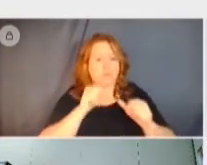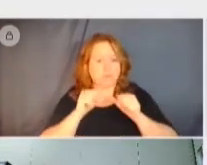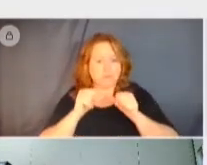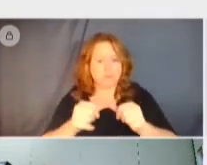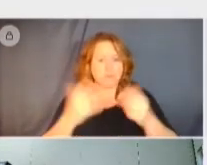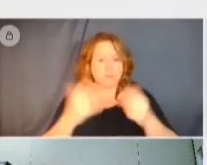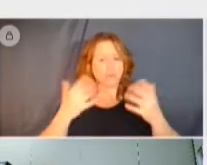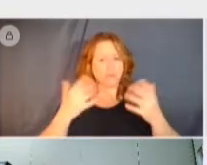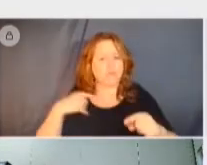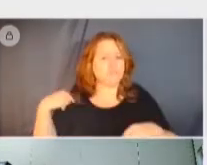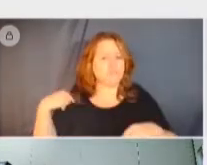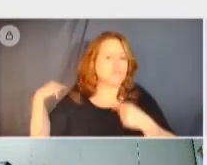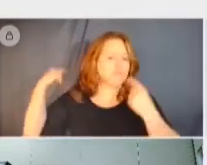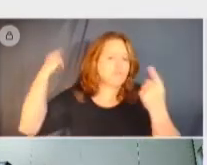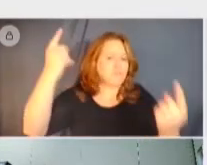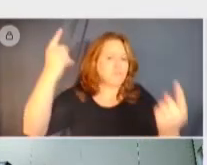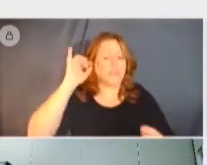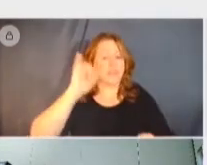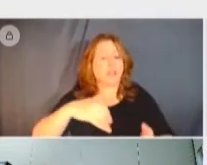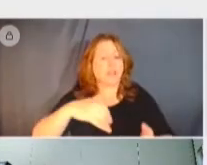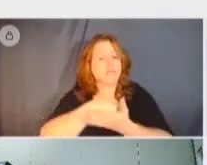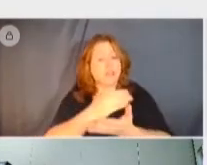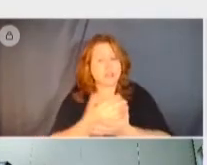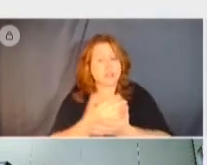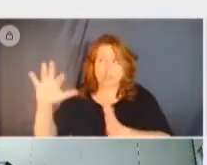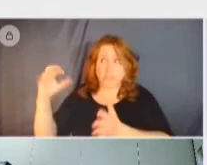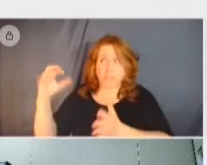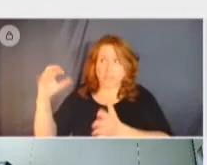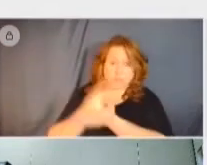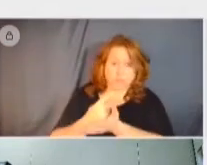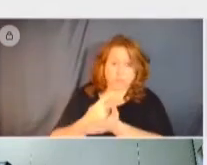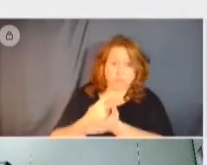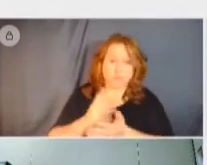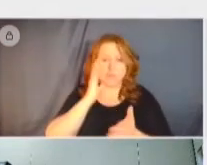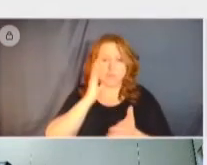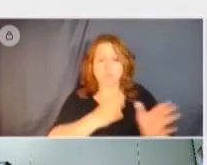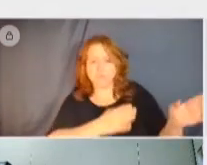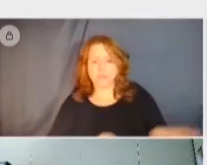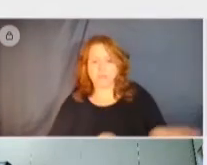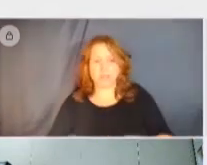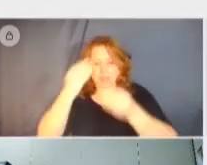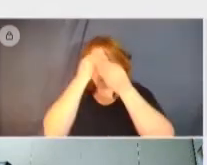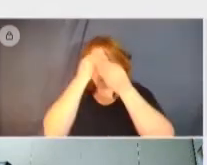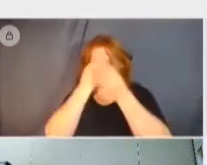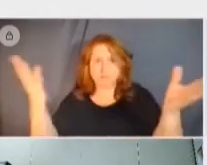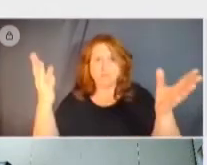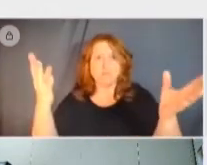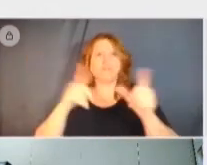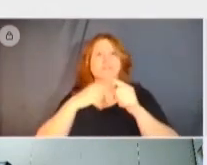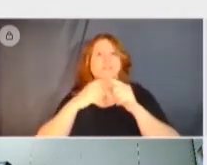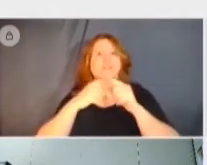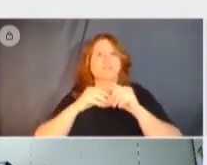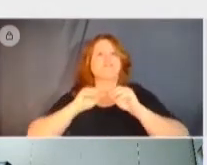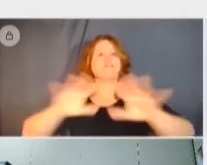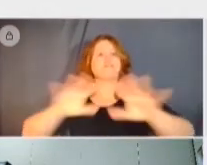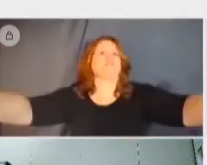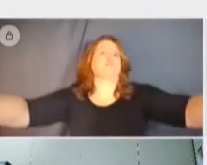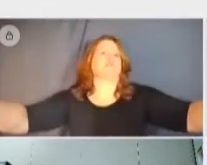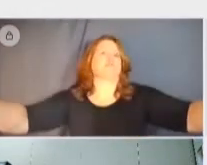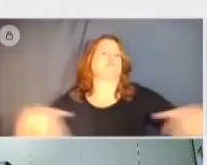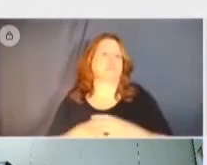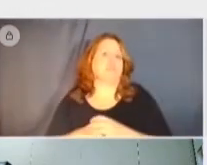up once we've approved the plan and started to put it together. We'll put together a webinar for them so that we can explain to